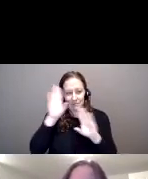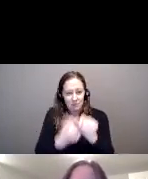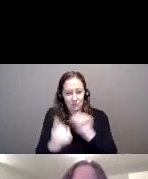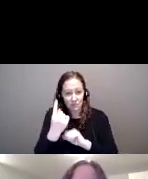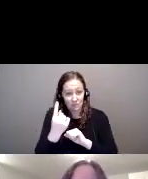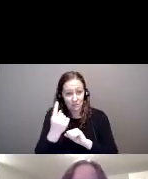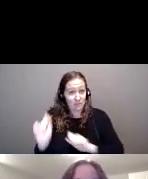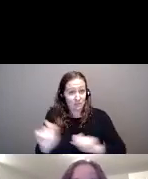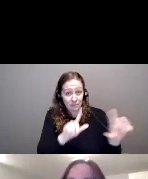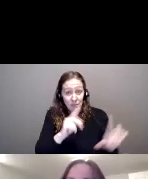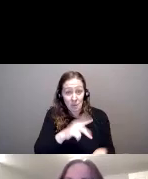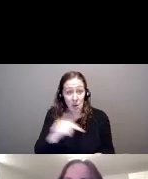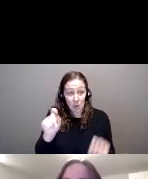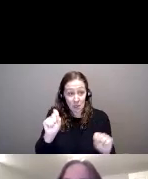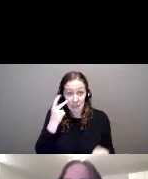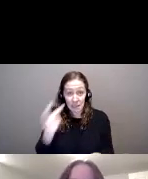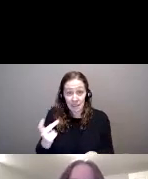the PowerPoint screen?